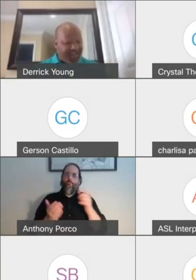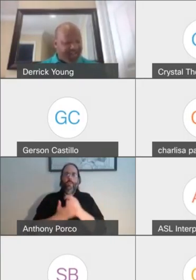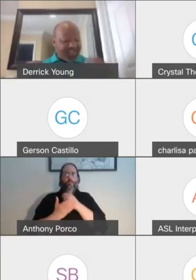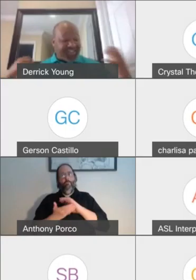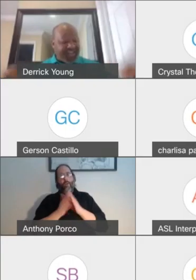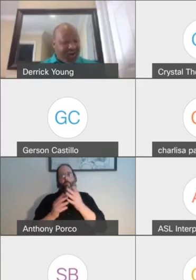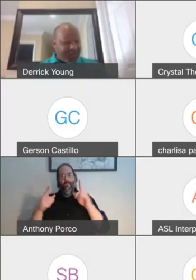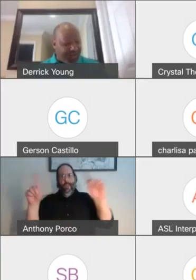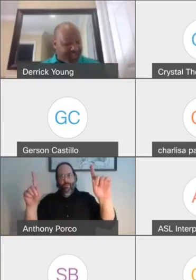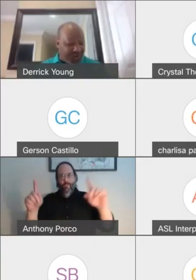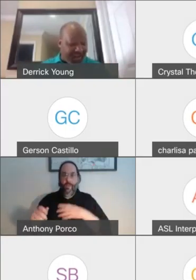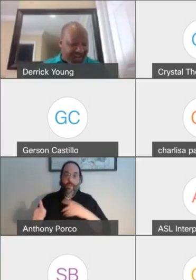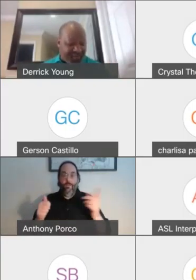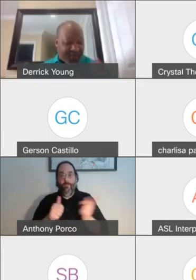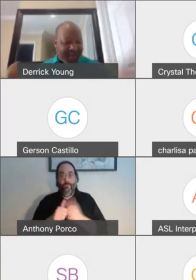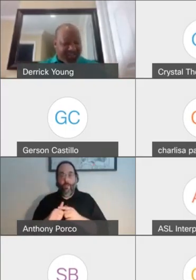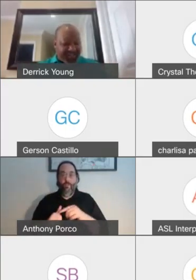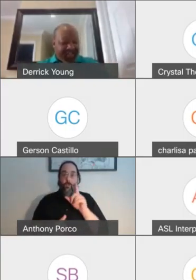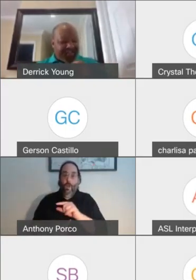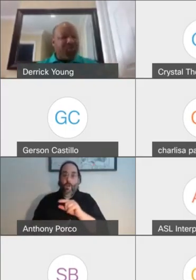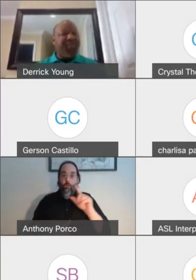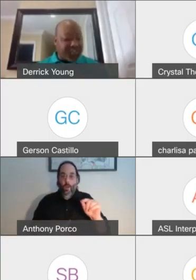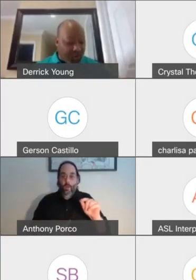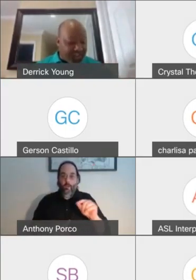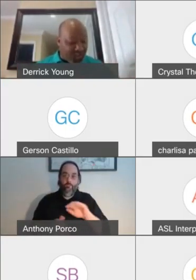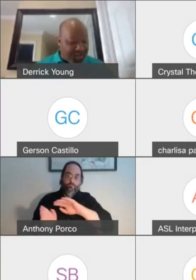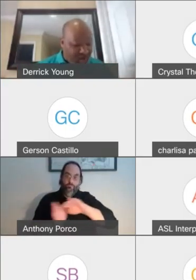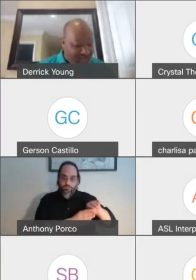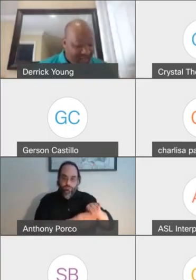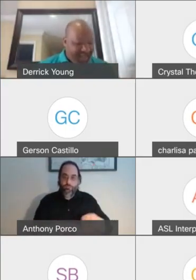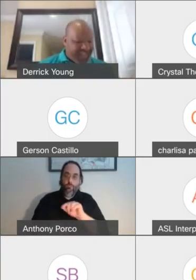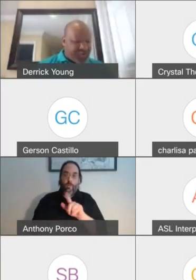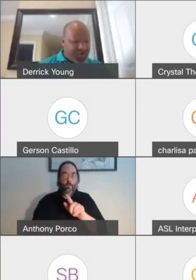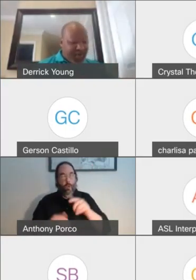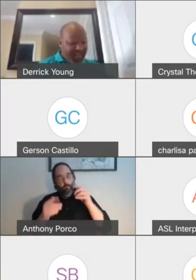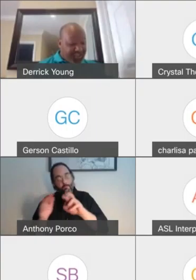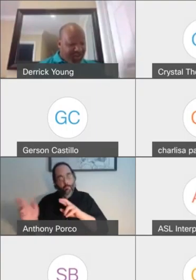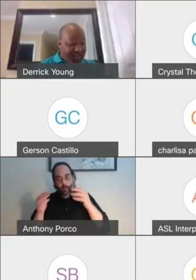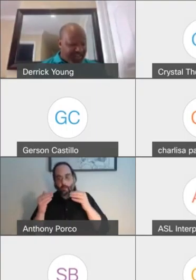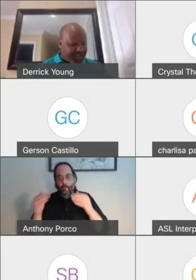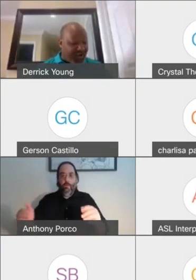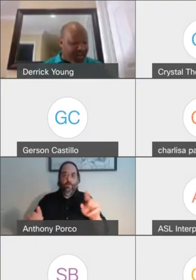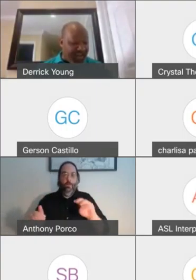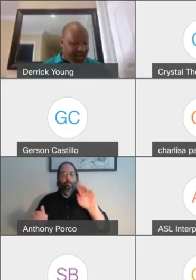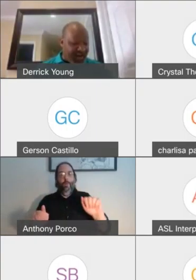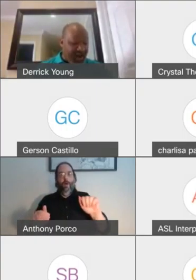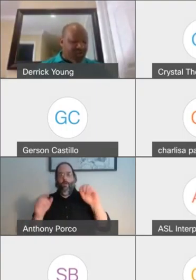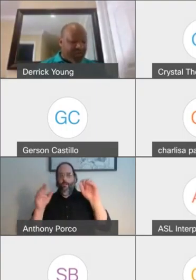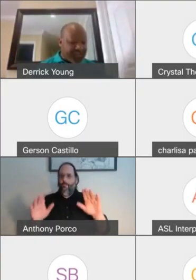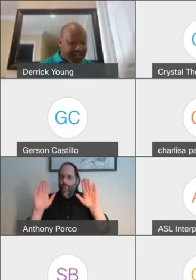started, to shake off 2020 and prepare us to move into 2021 is Zumba instructor